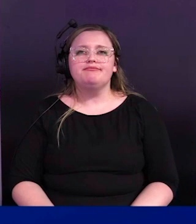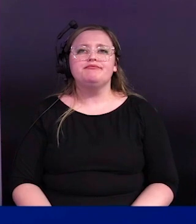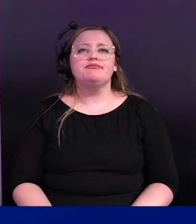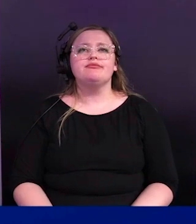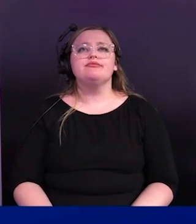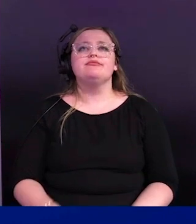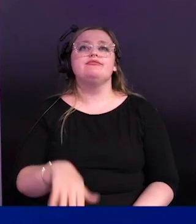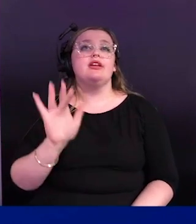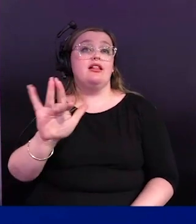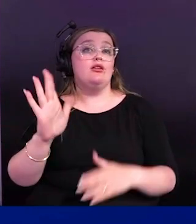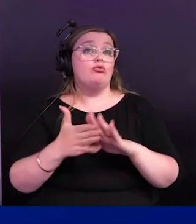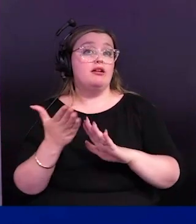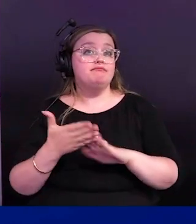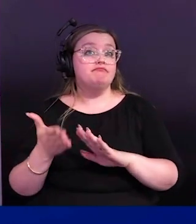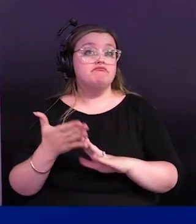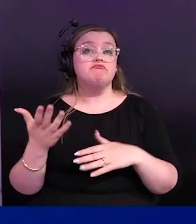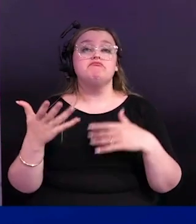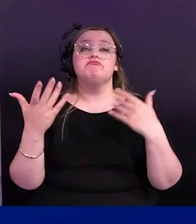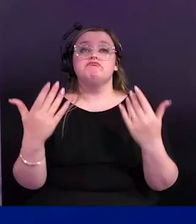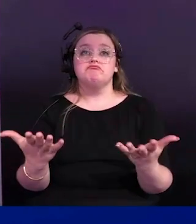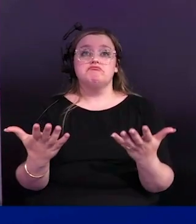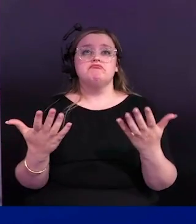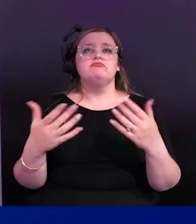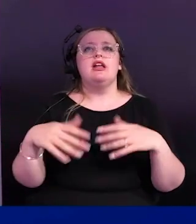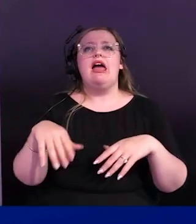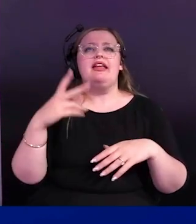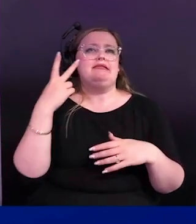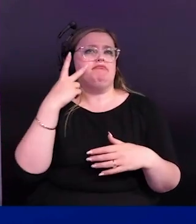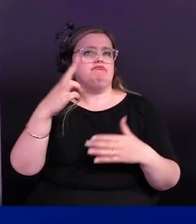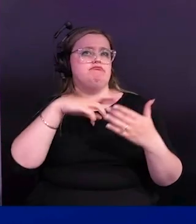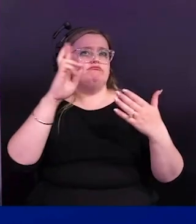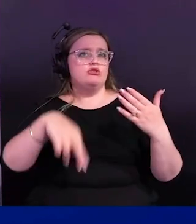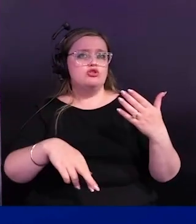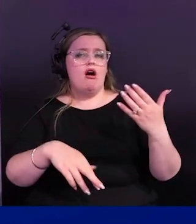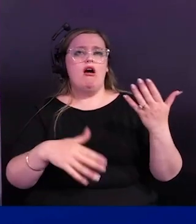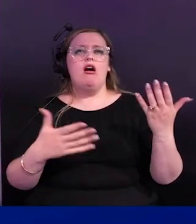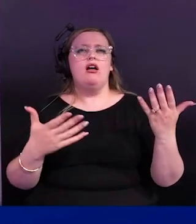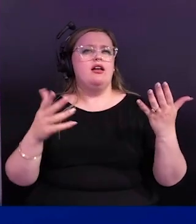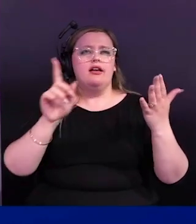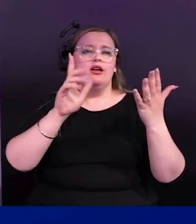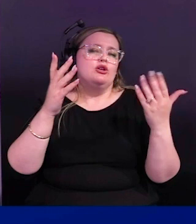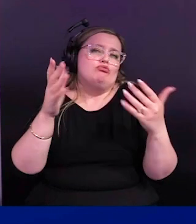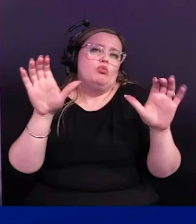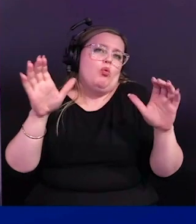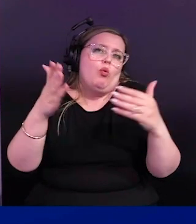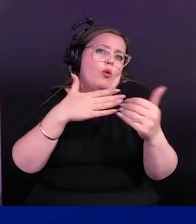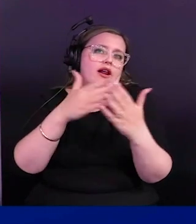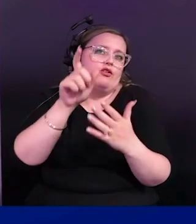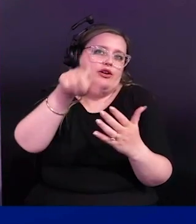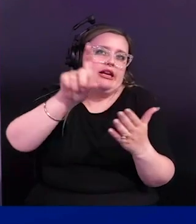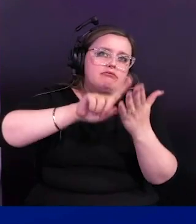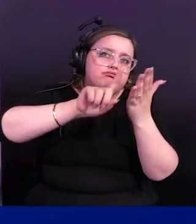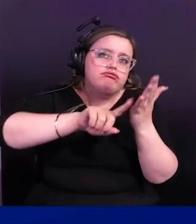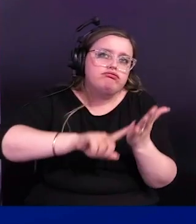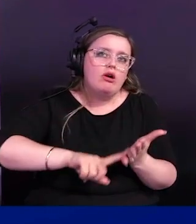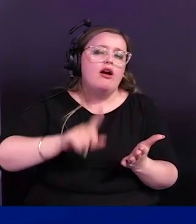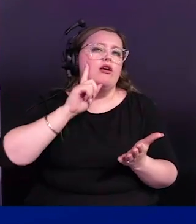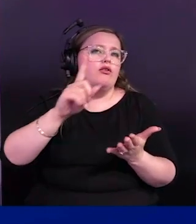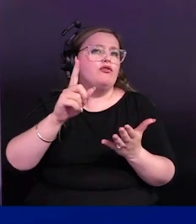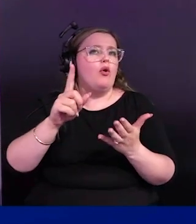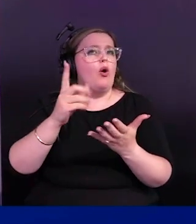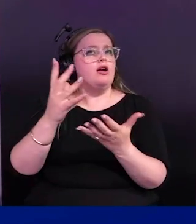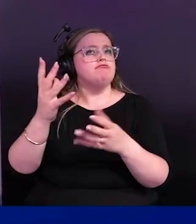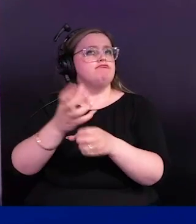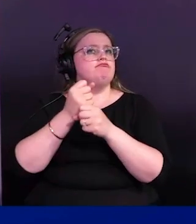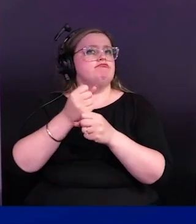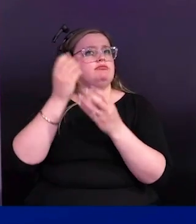Click run, and then take a look at the query output. Do whatever investigation you need to do to get the information you need to